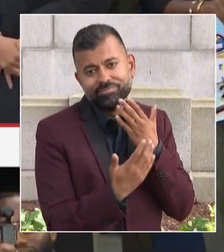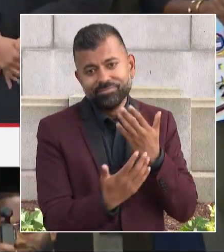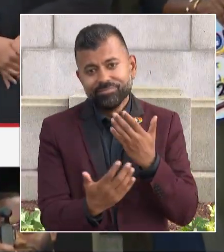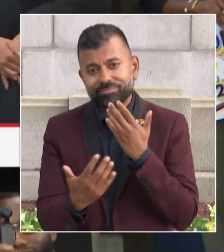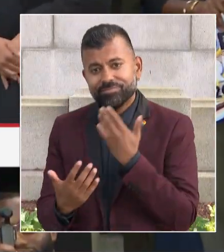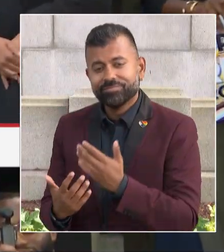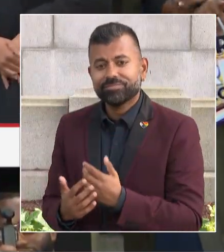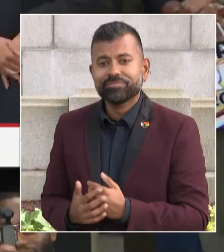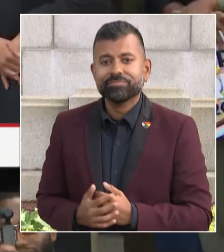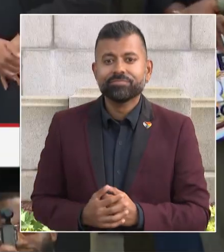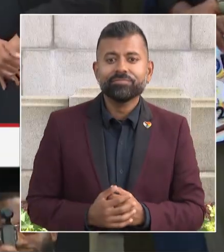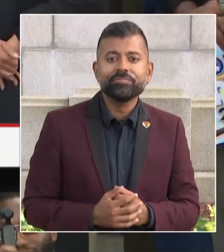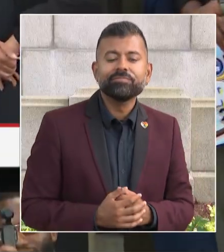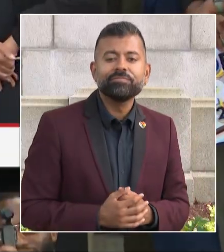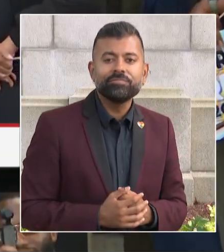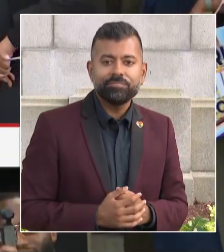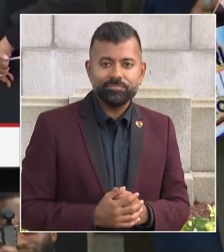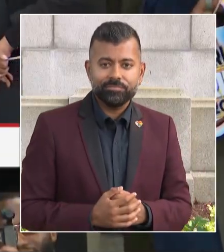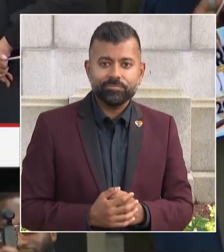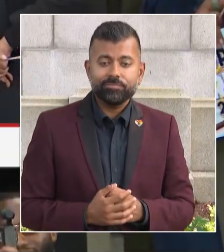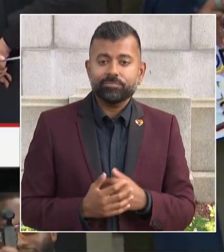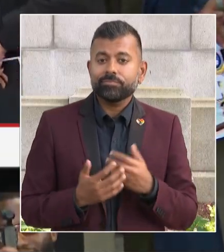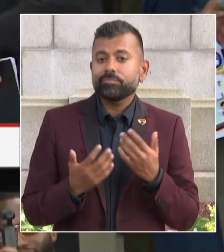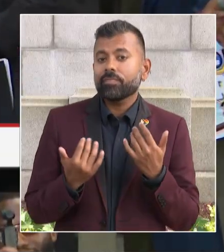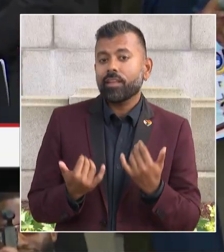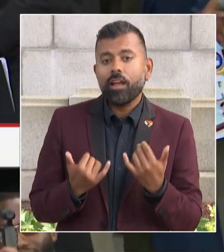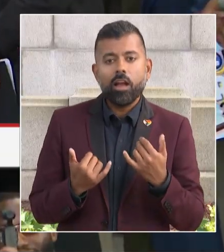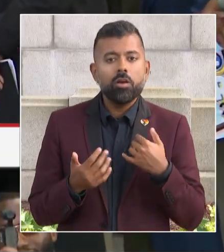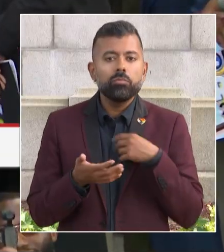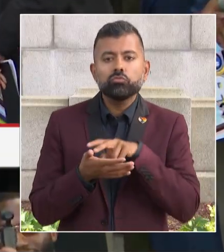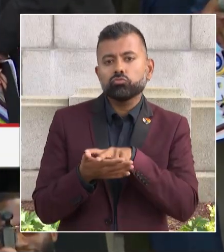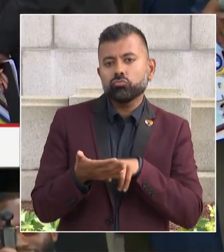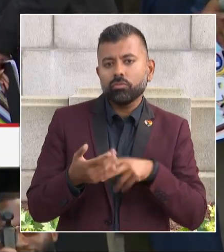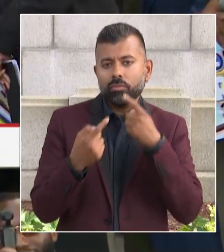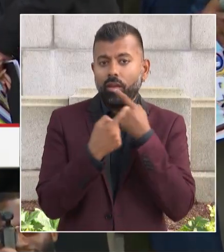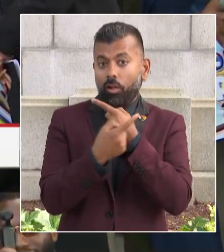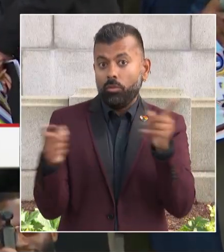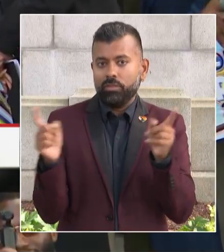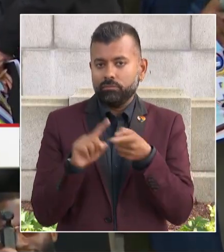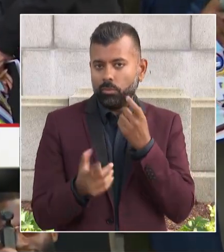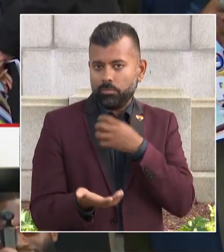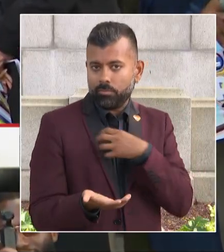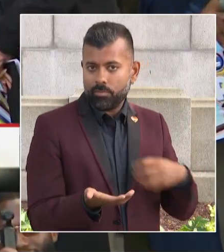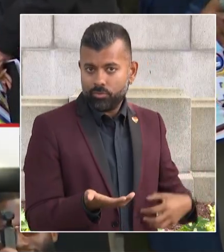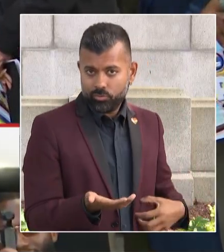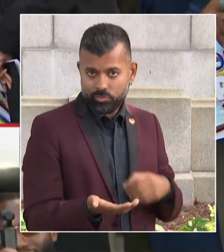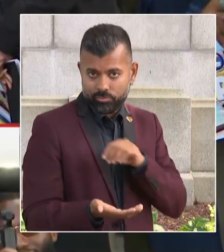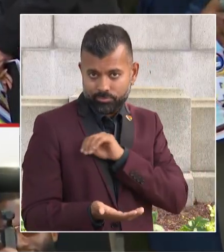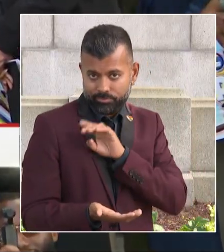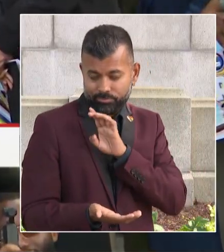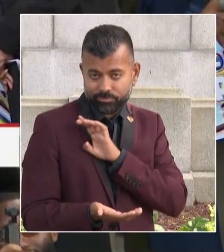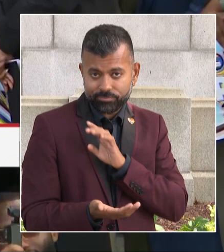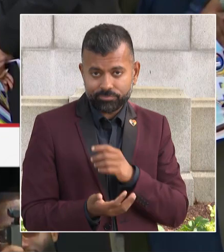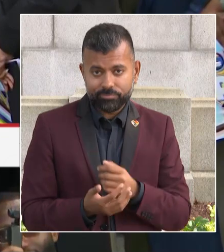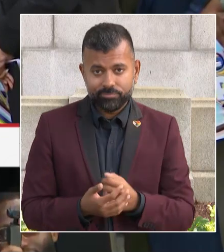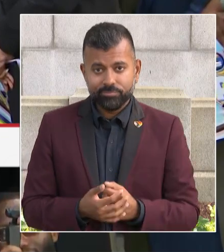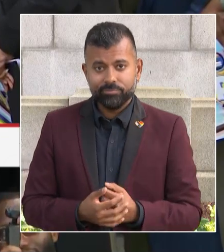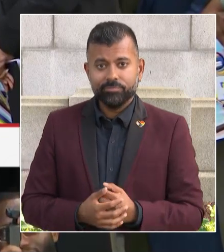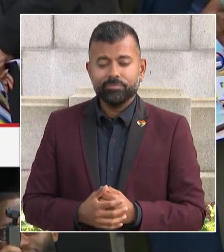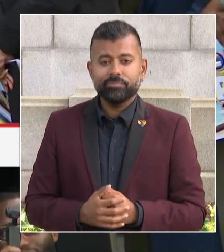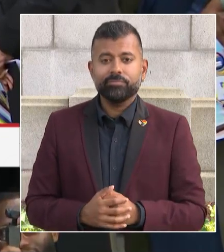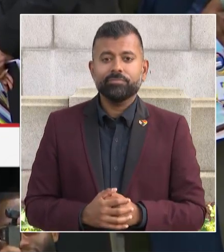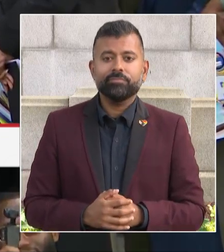going to read a proclamation from the mayor. Thank you. Shaper. Oh, you got it? You got it?